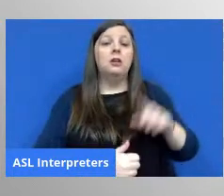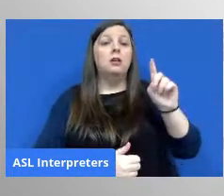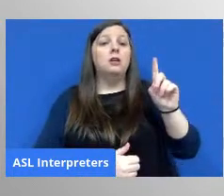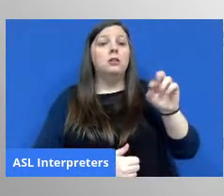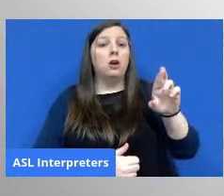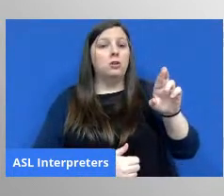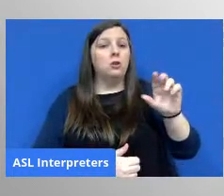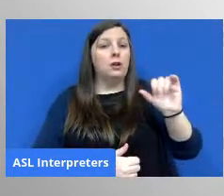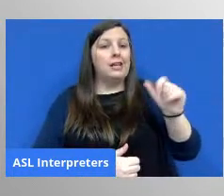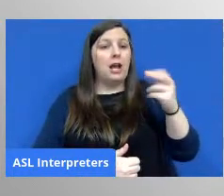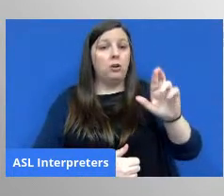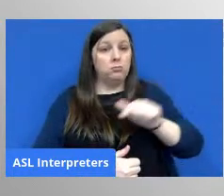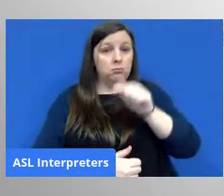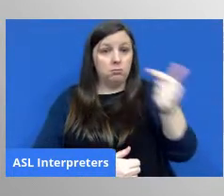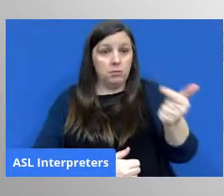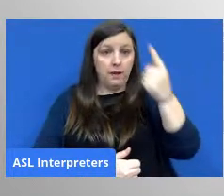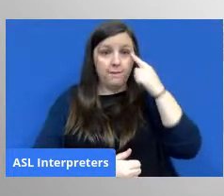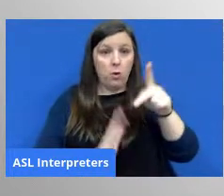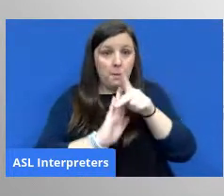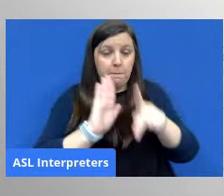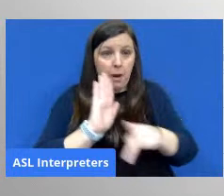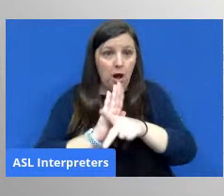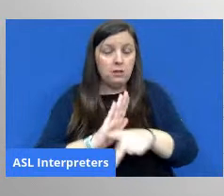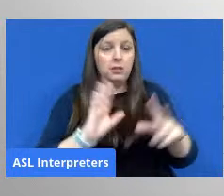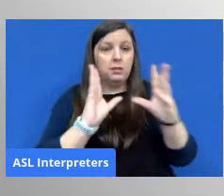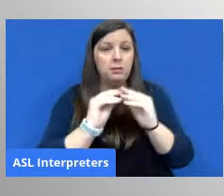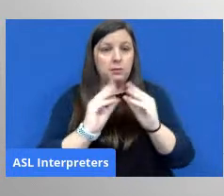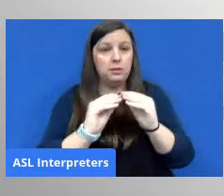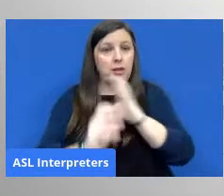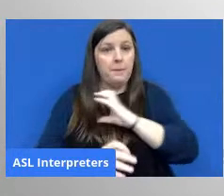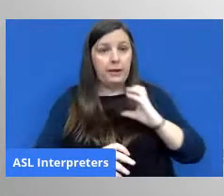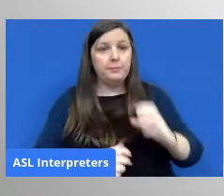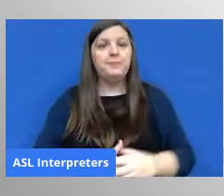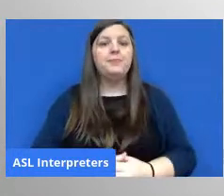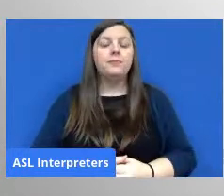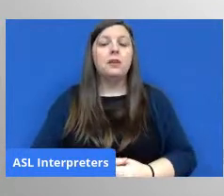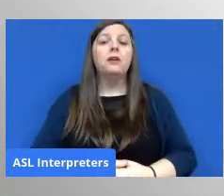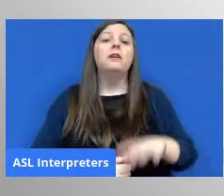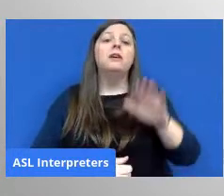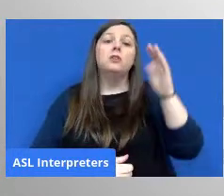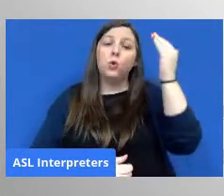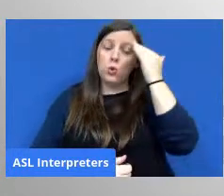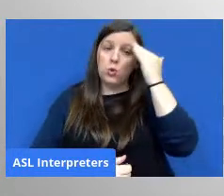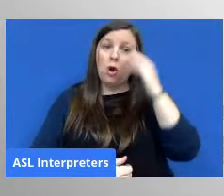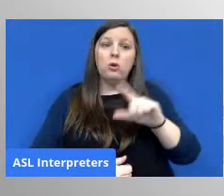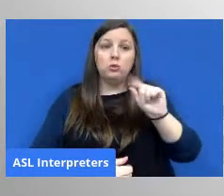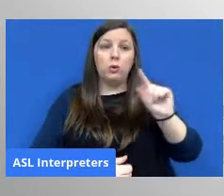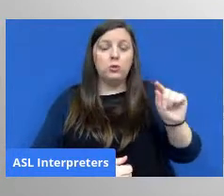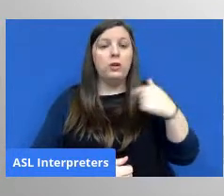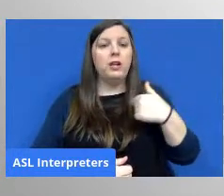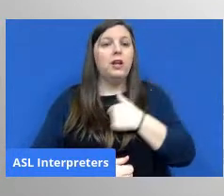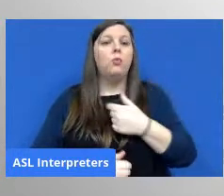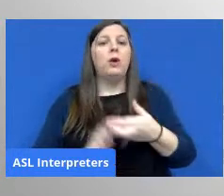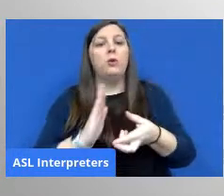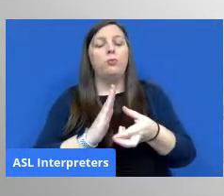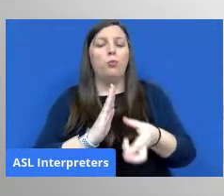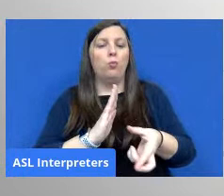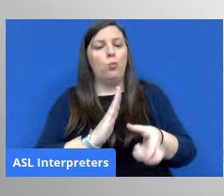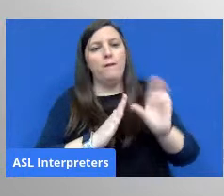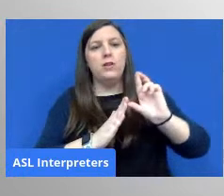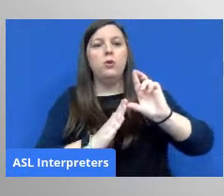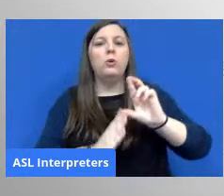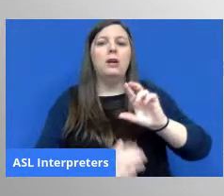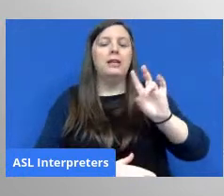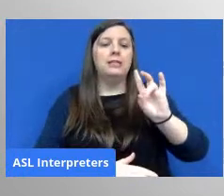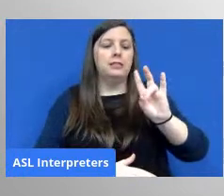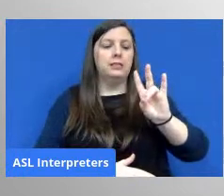Committee. Thank you, Dr. Gant. So as you know, in 2020, we reviewed 75% of our out-of-date policies,